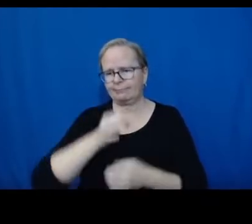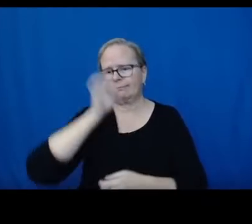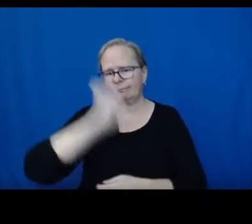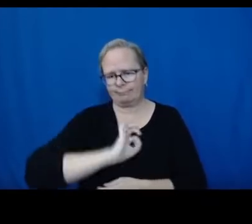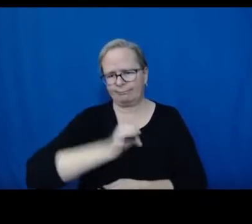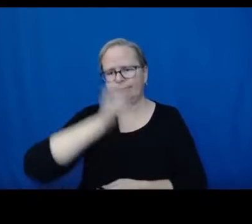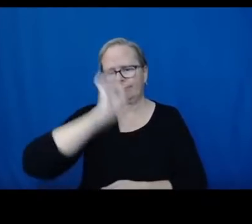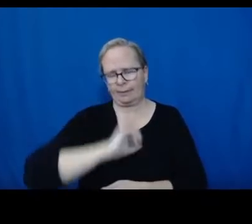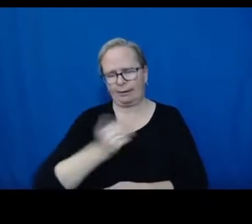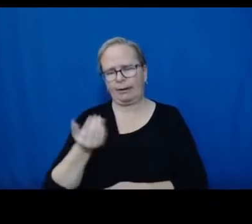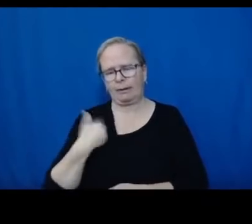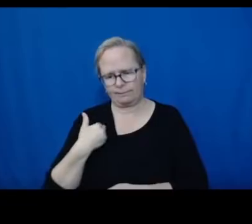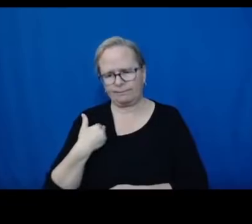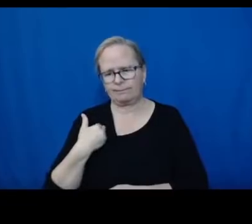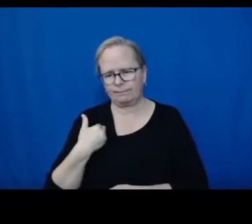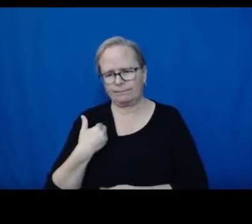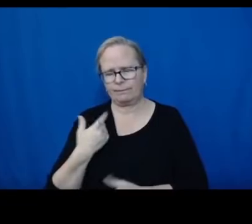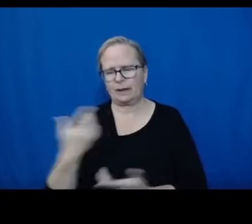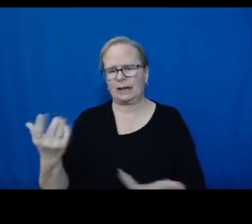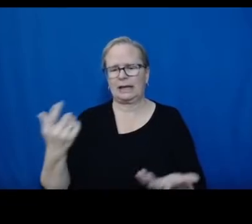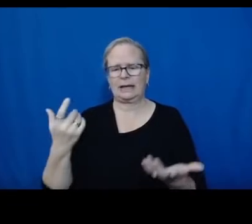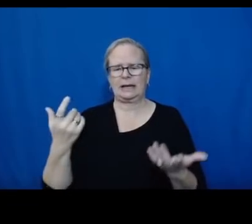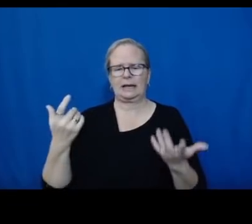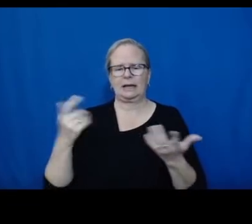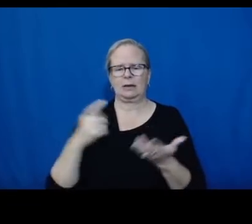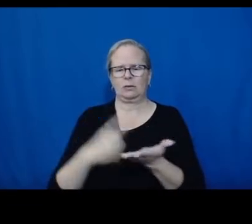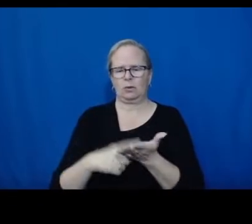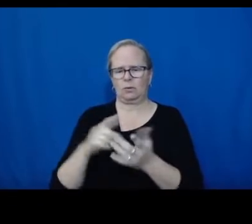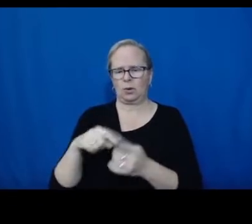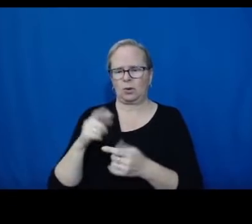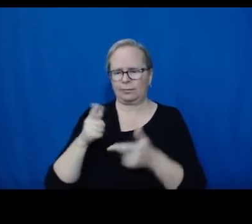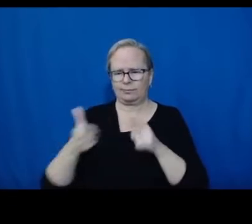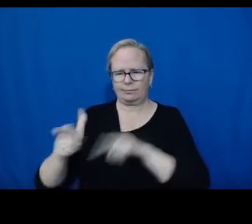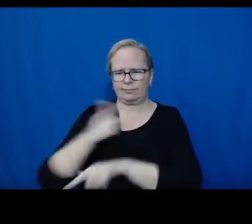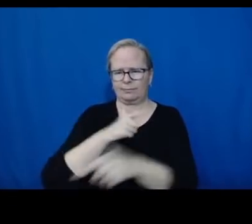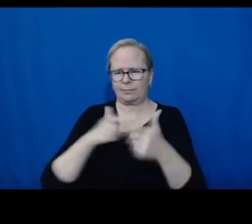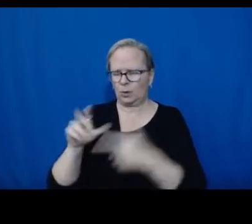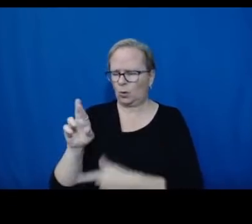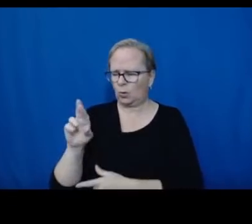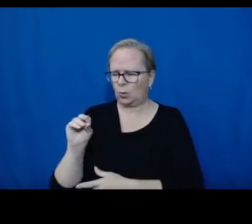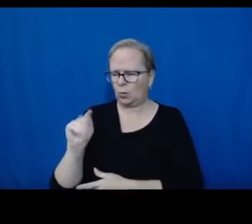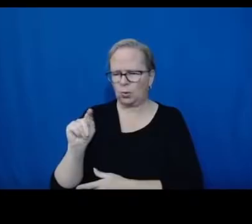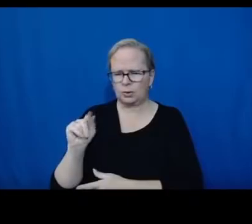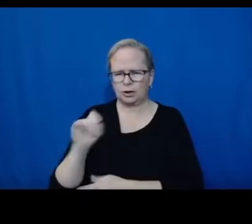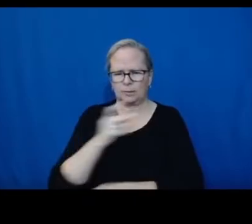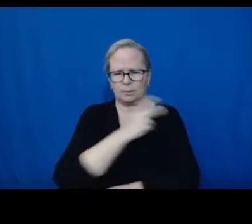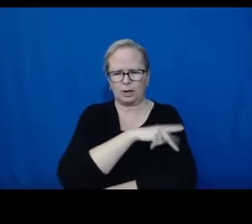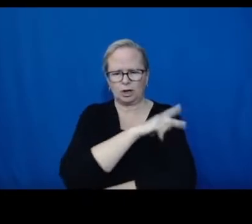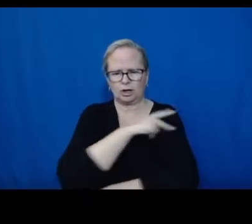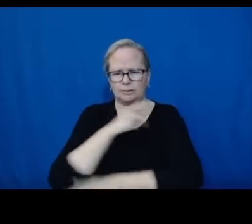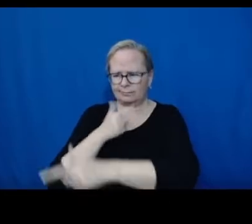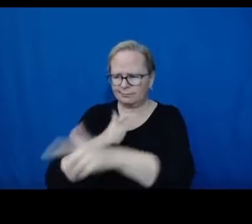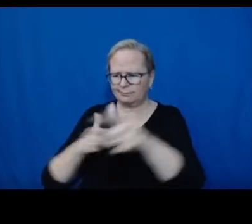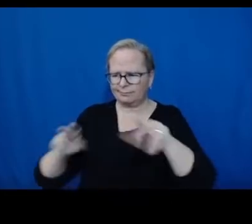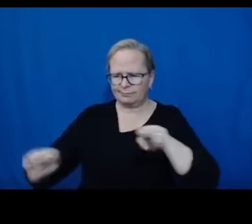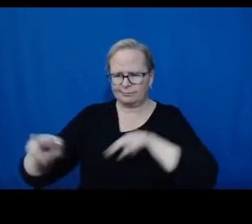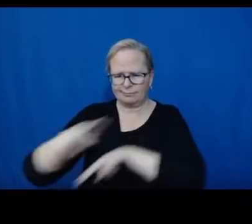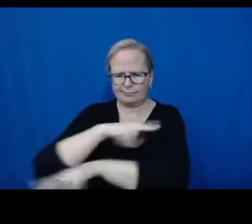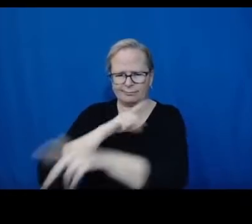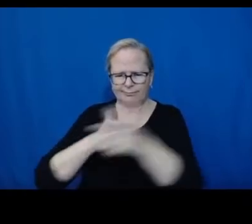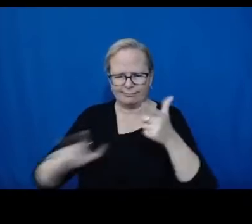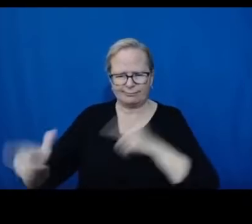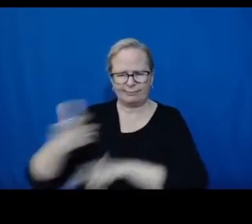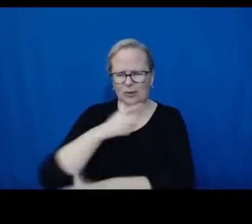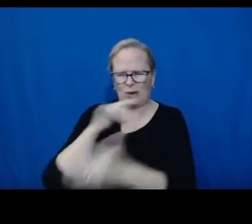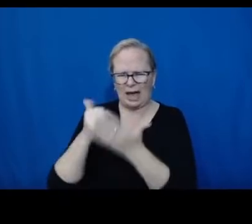time to talk about rotating patients and that sort of thing, but not about how